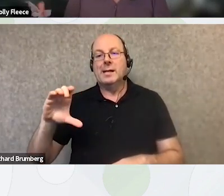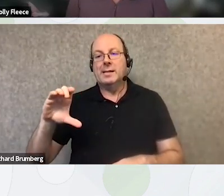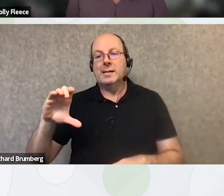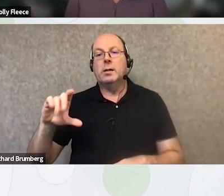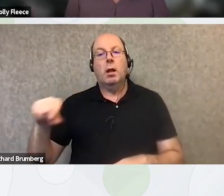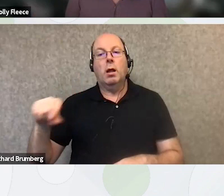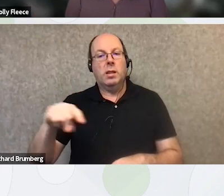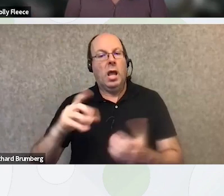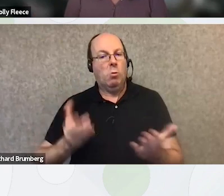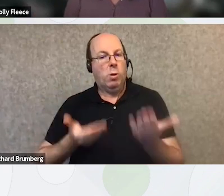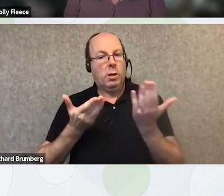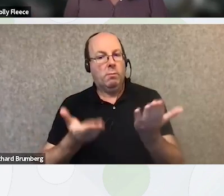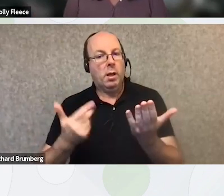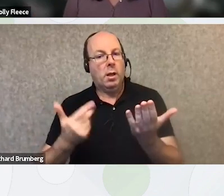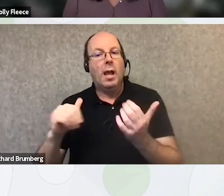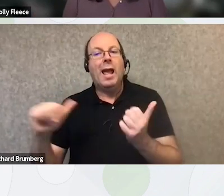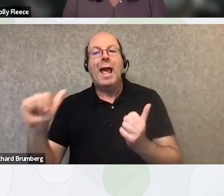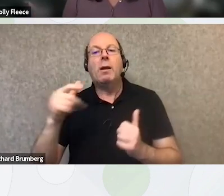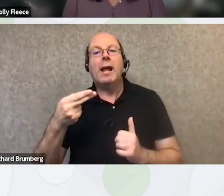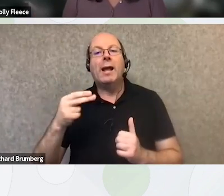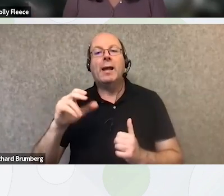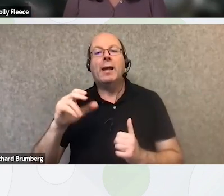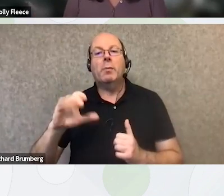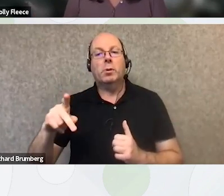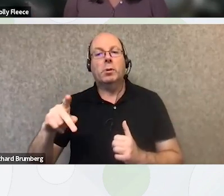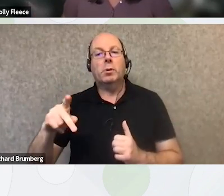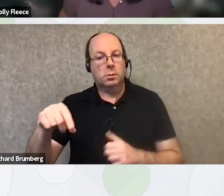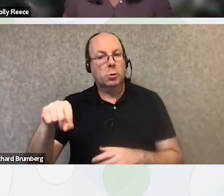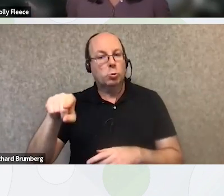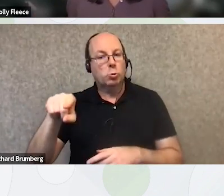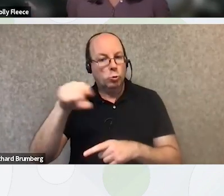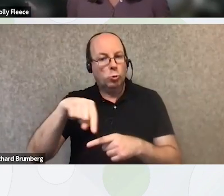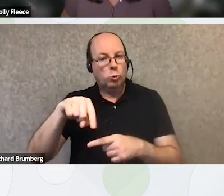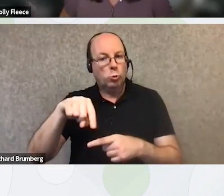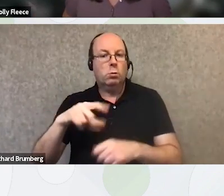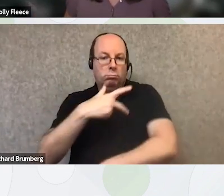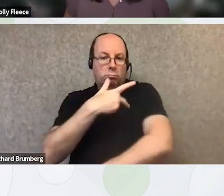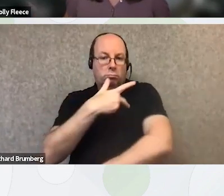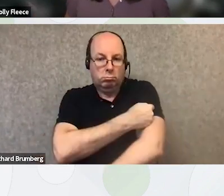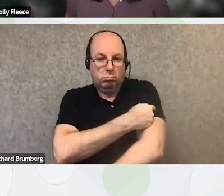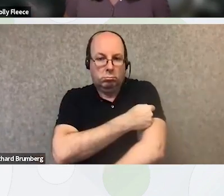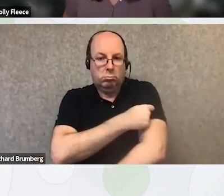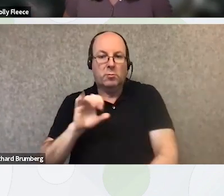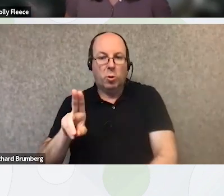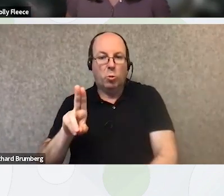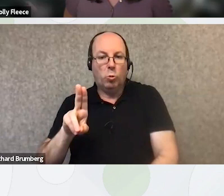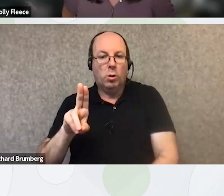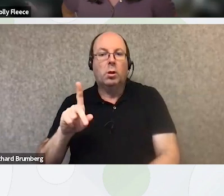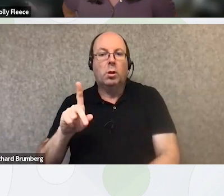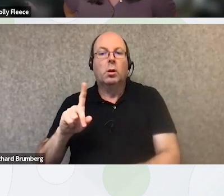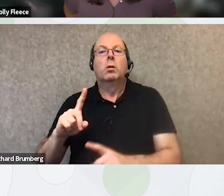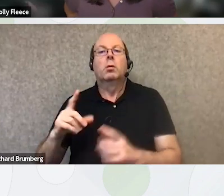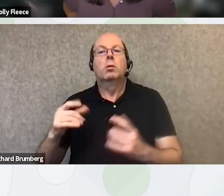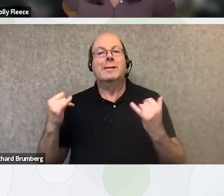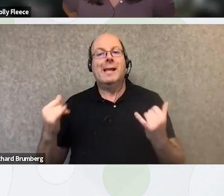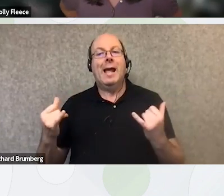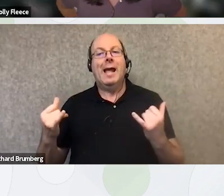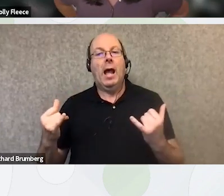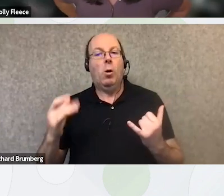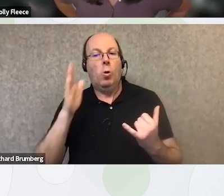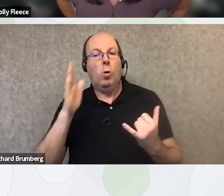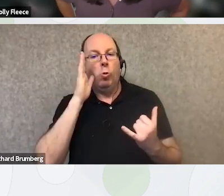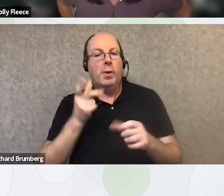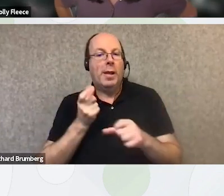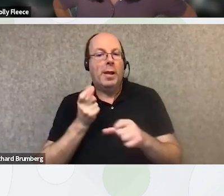recommends that all healthcare personnel receive our annual influenza vaccination, as well as what is now going to likely be an